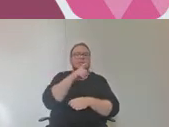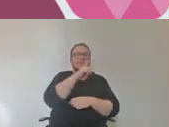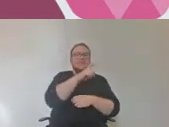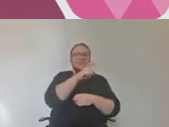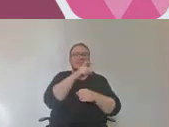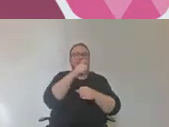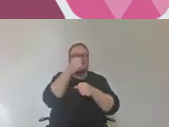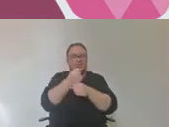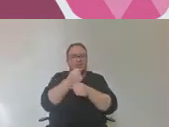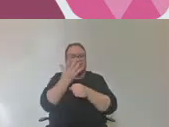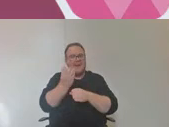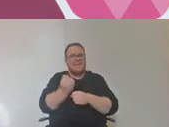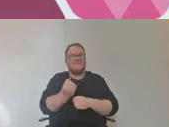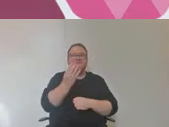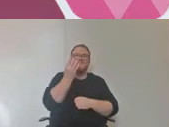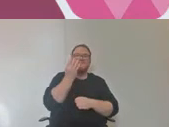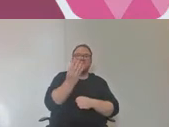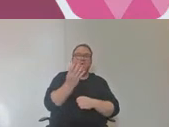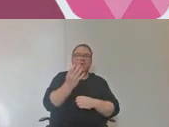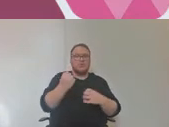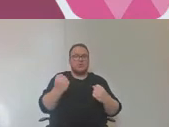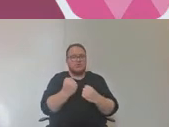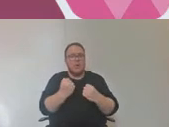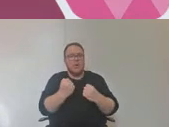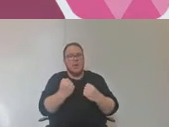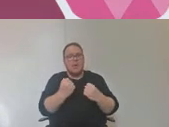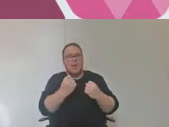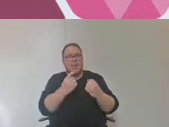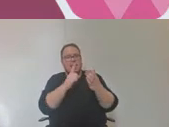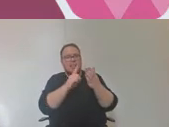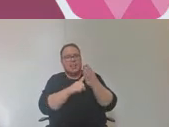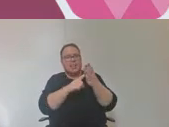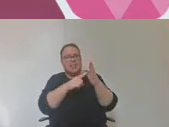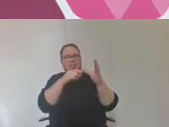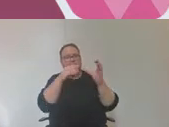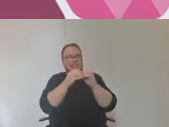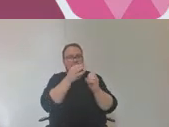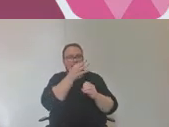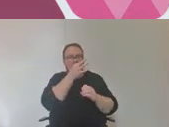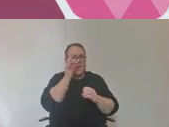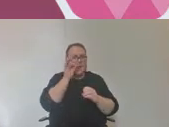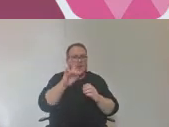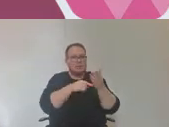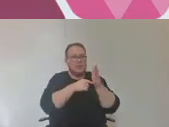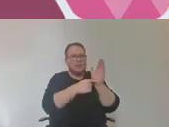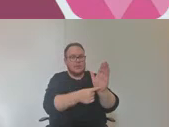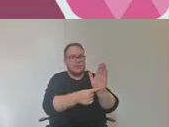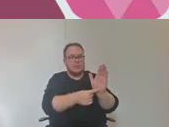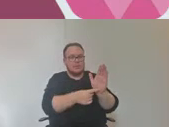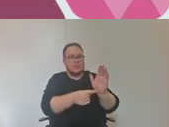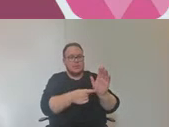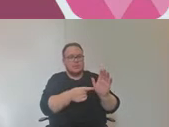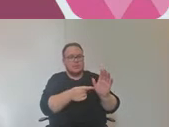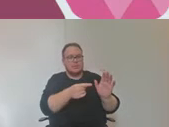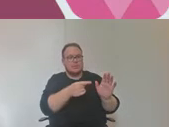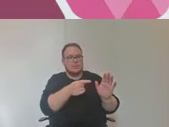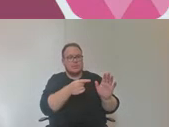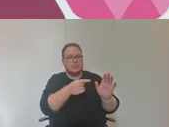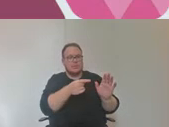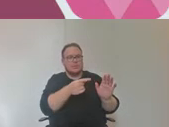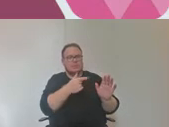lay representation. I'm confused how there'll be formal, strong